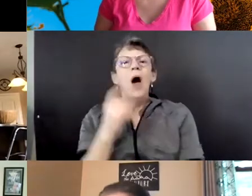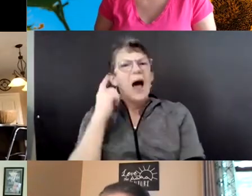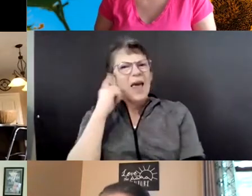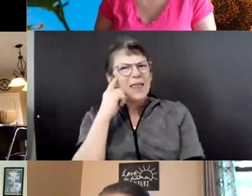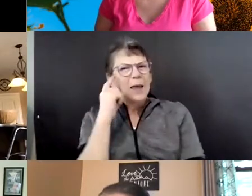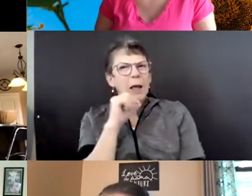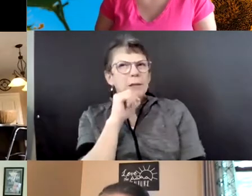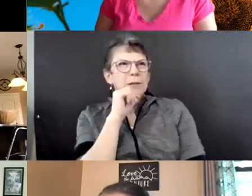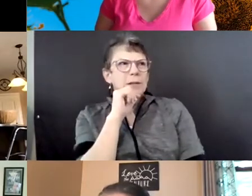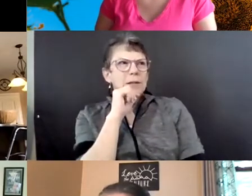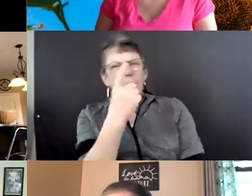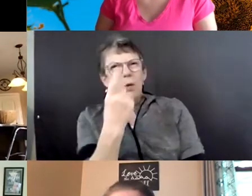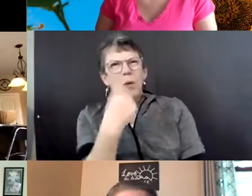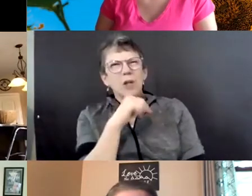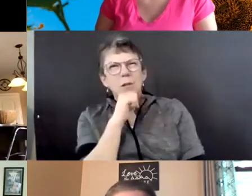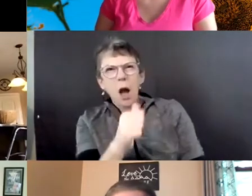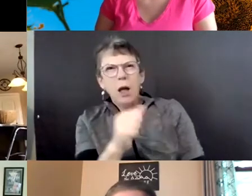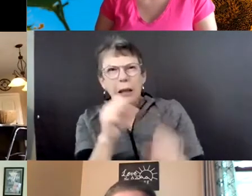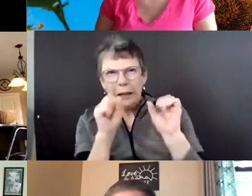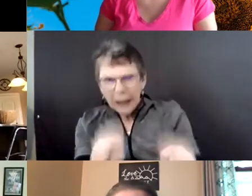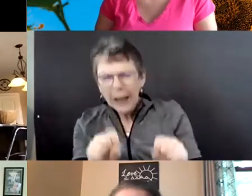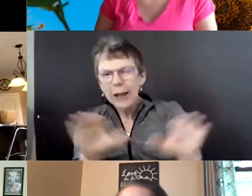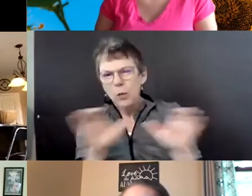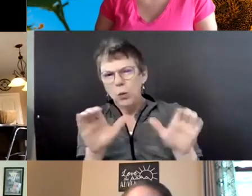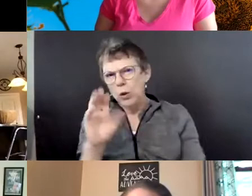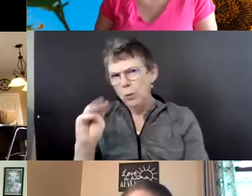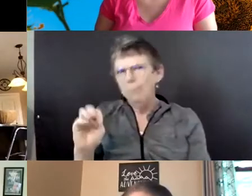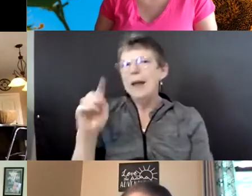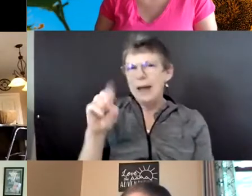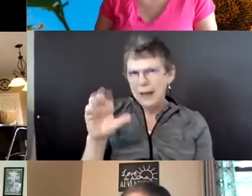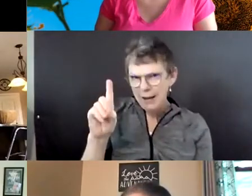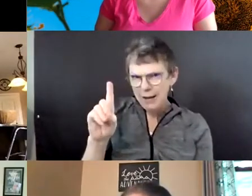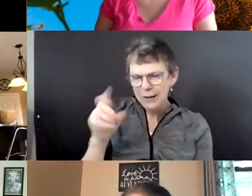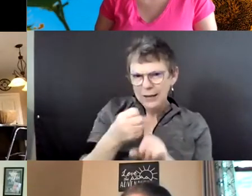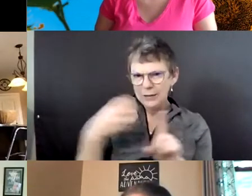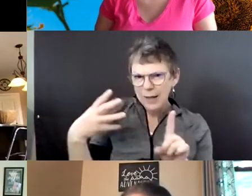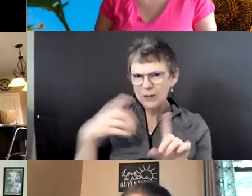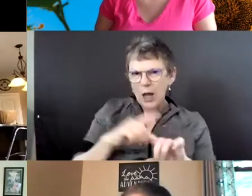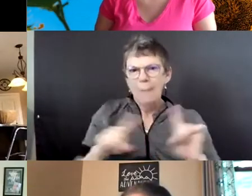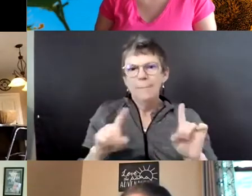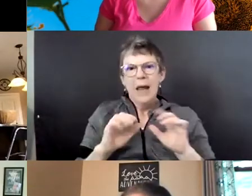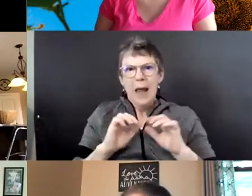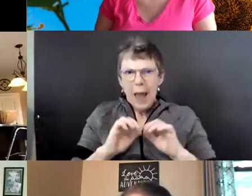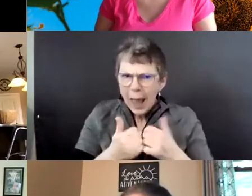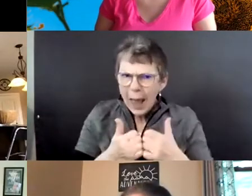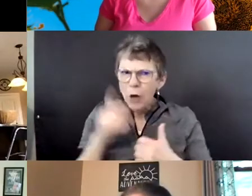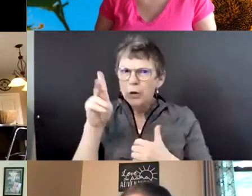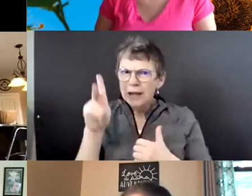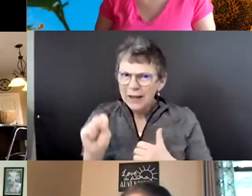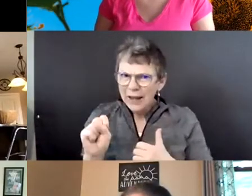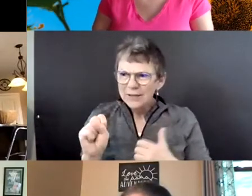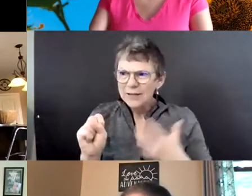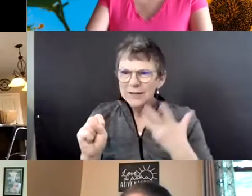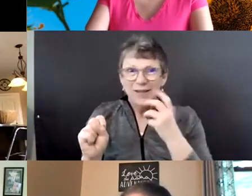afford to do Medicaid expansion? It's really, how can Kansas possibly not take this